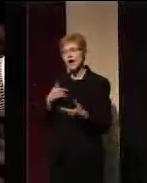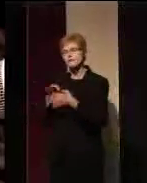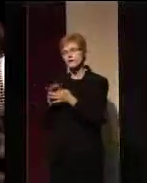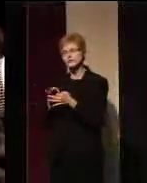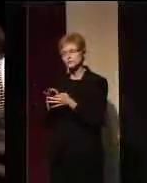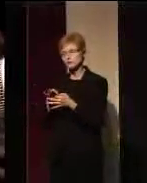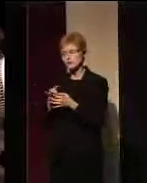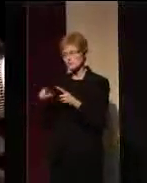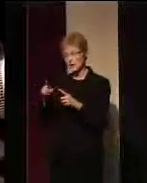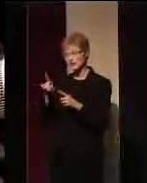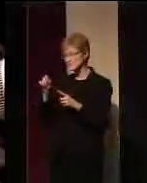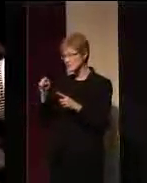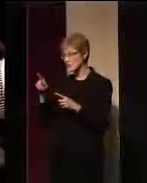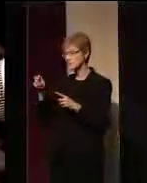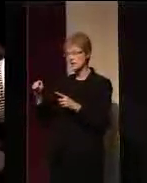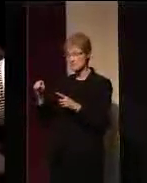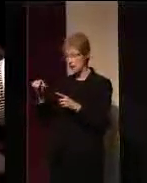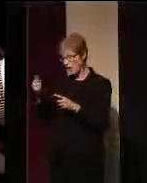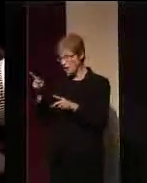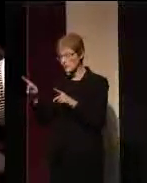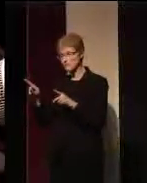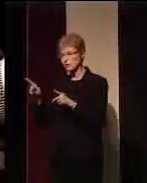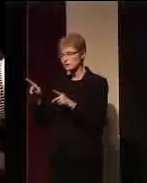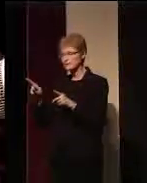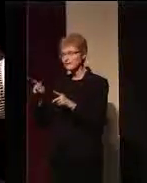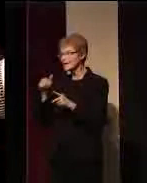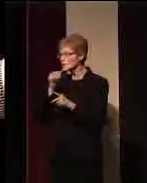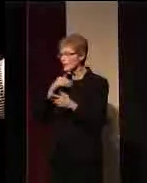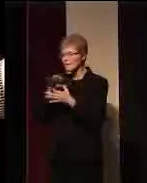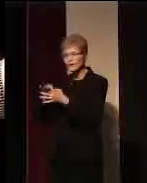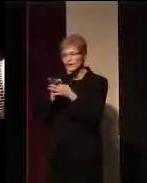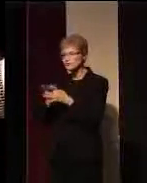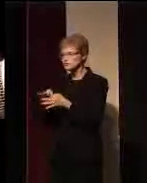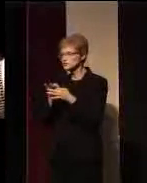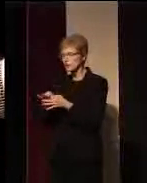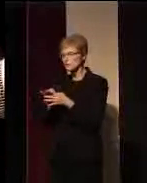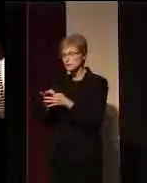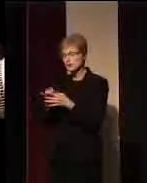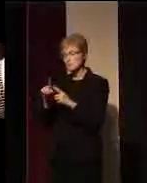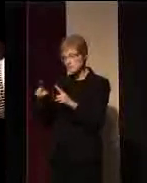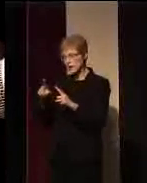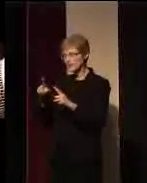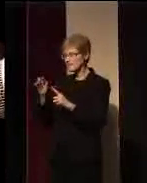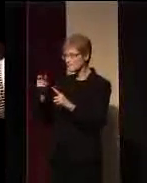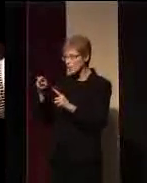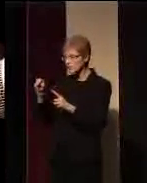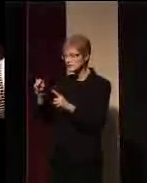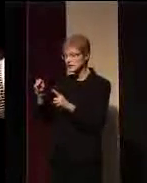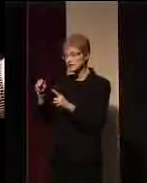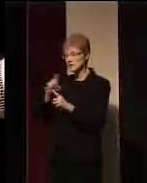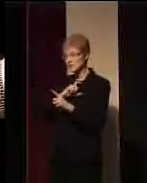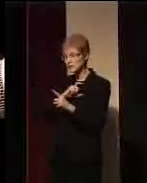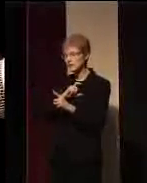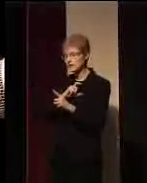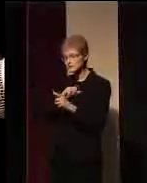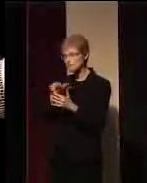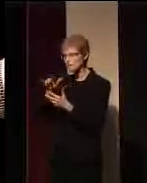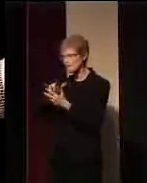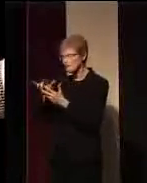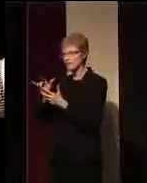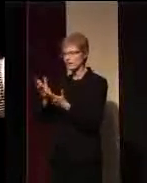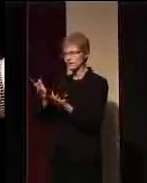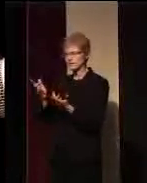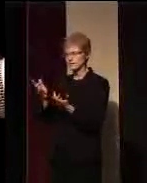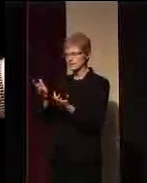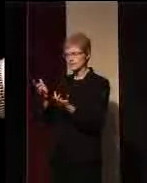And so you got these inherently disqualified people policing in a place like Ferguson, and they claim they